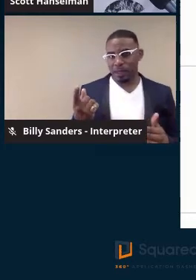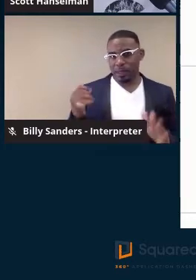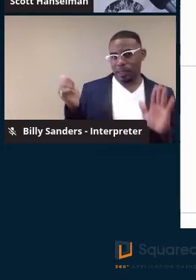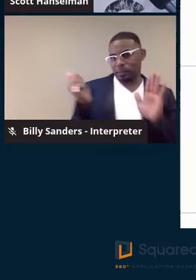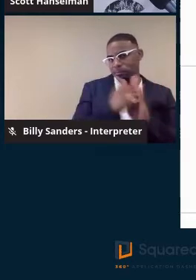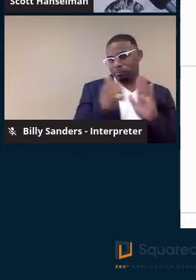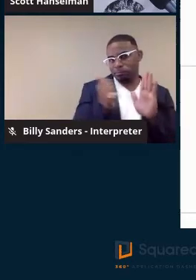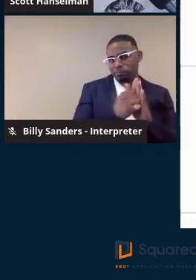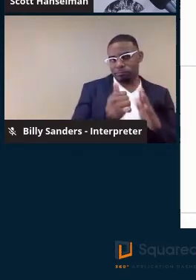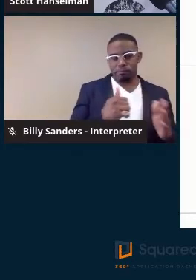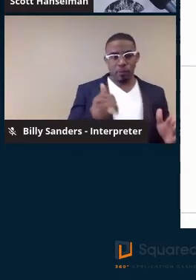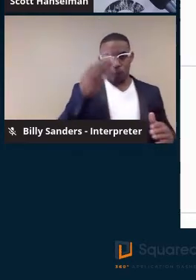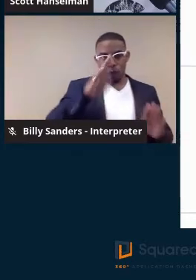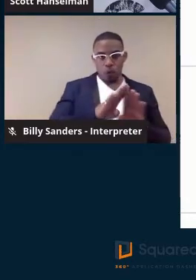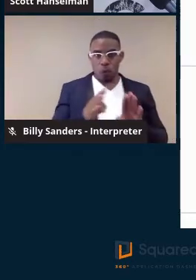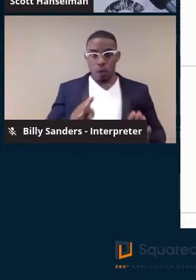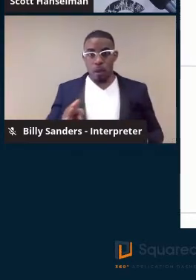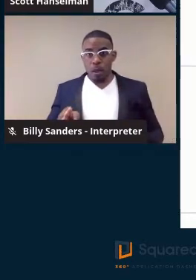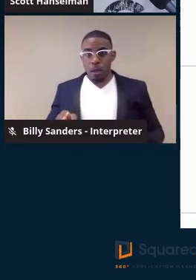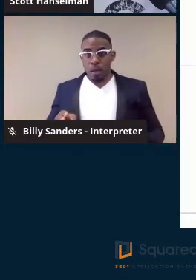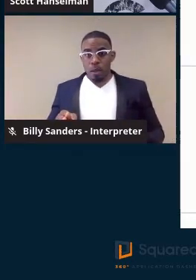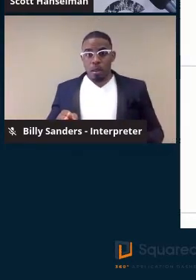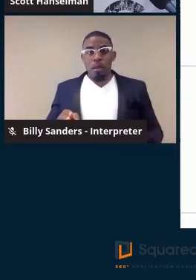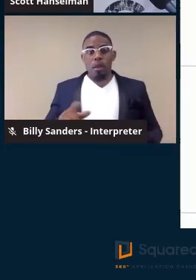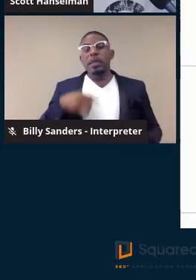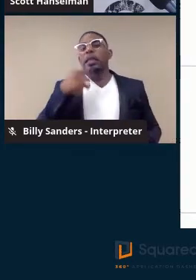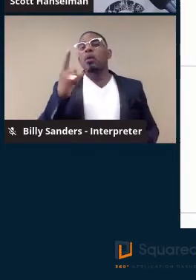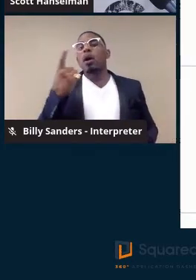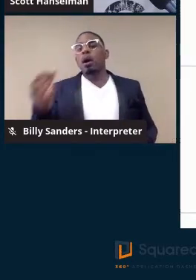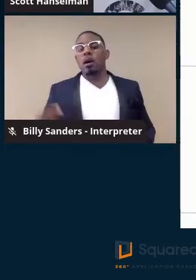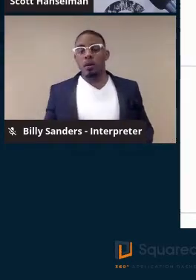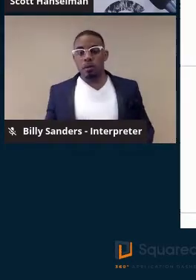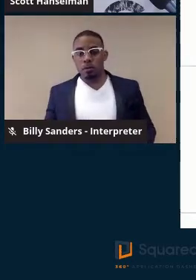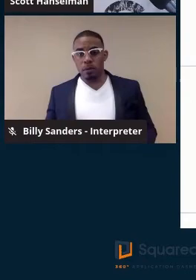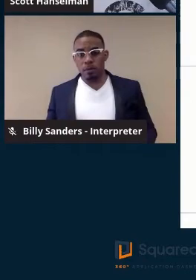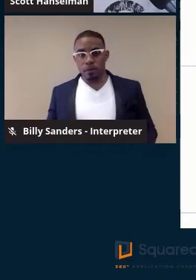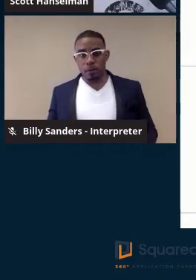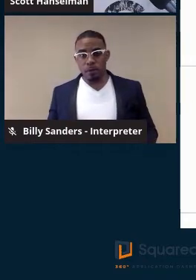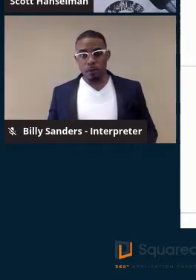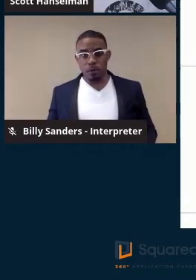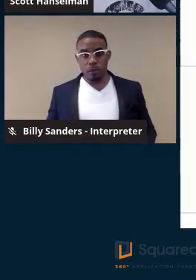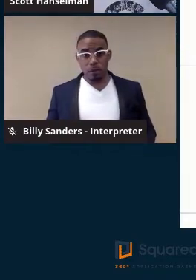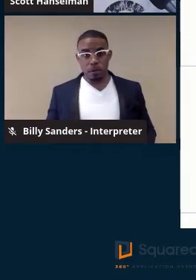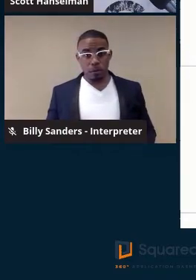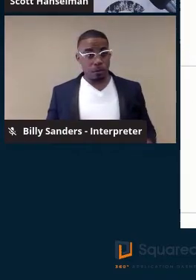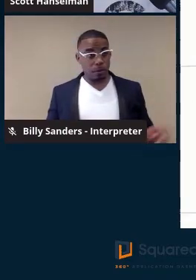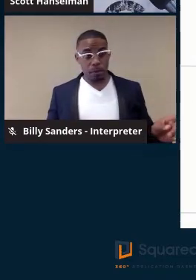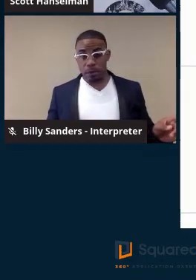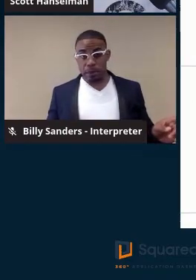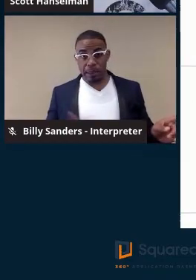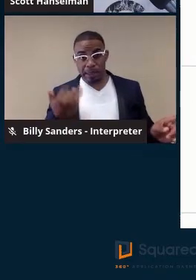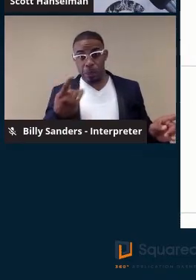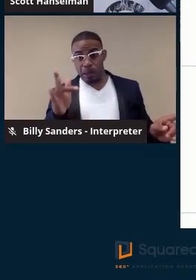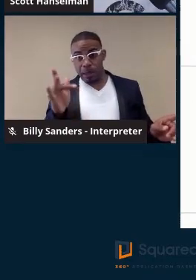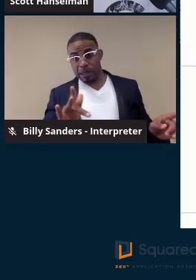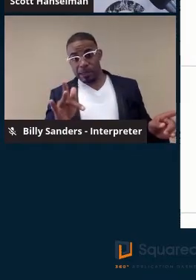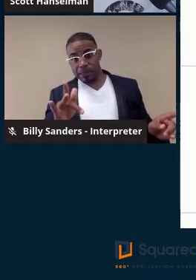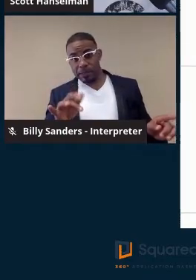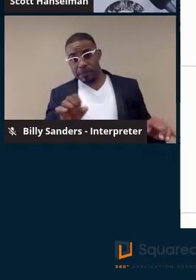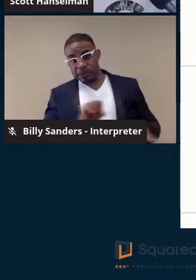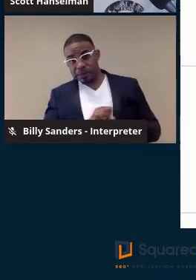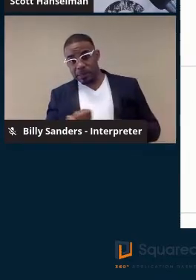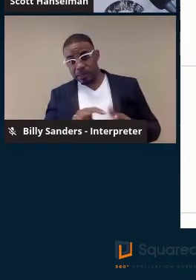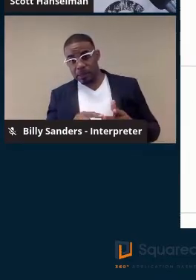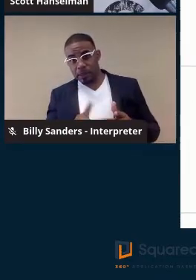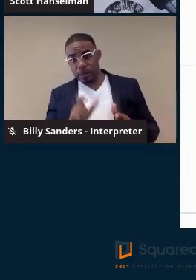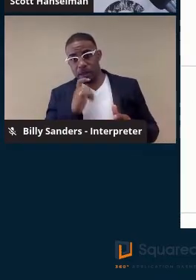front door, and then we tell them where to go. So in this case, someone hits staging,